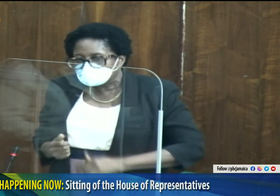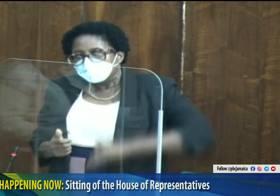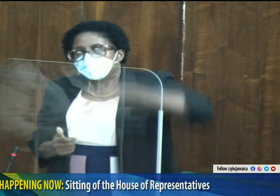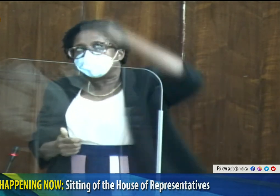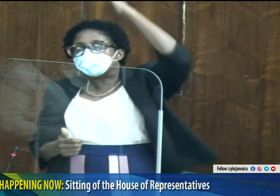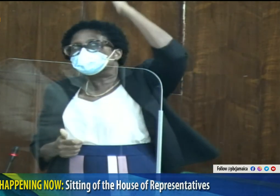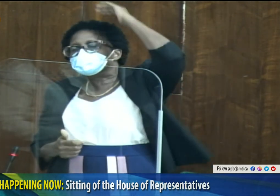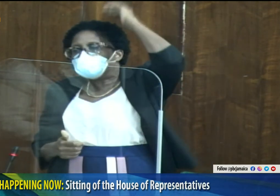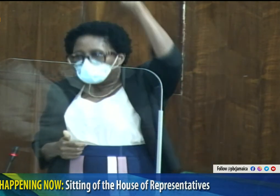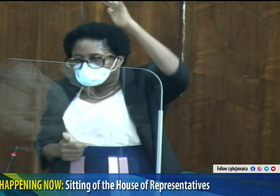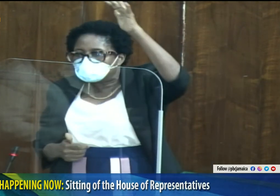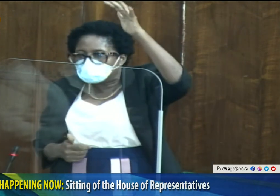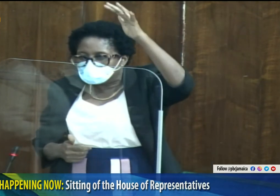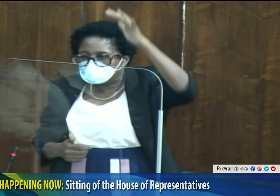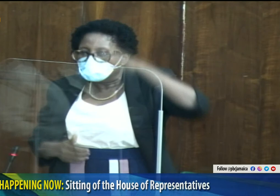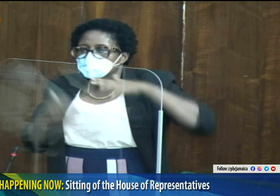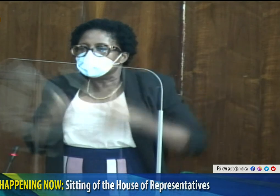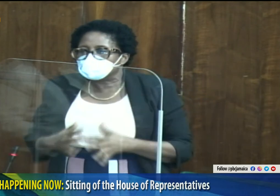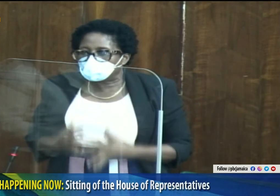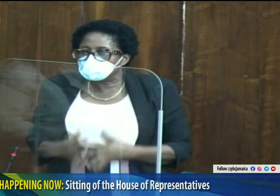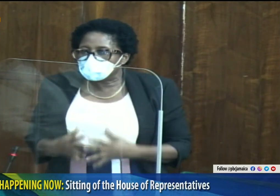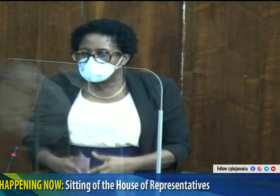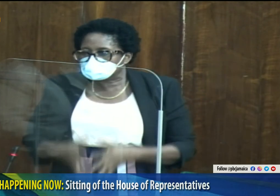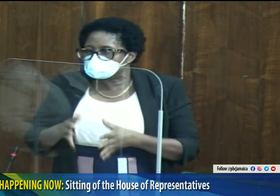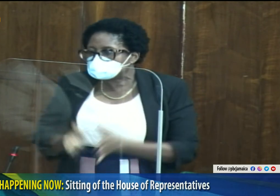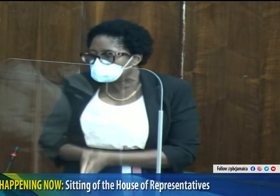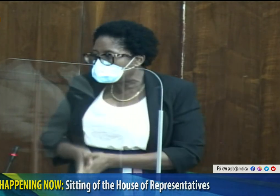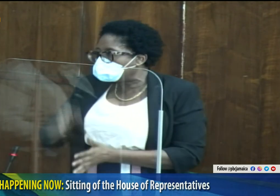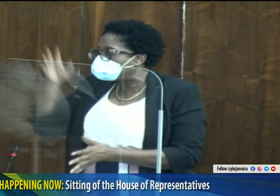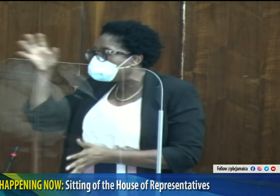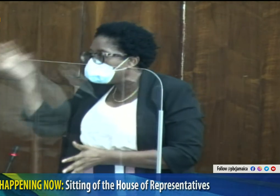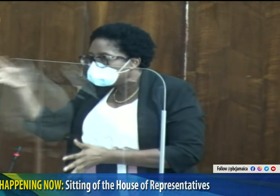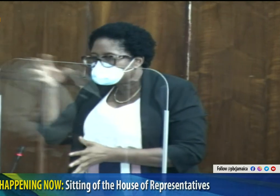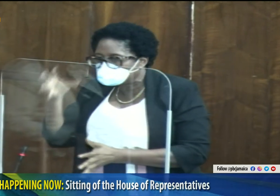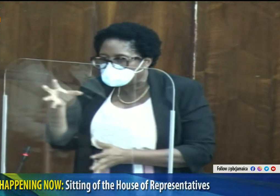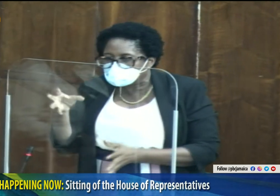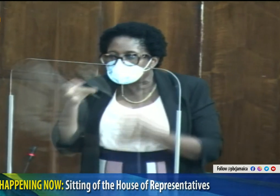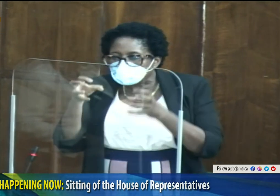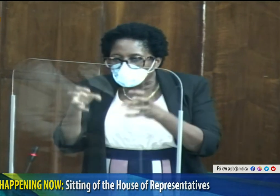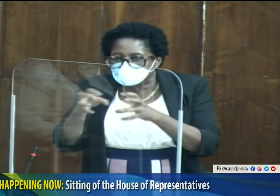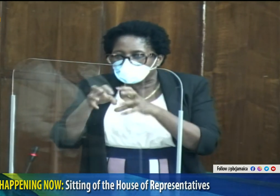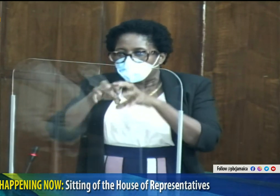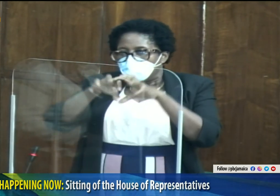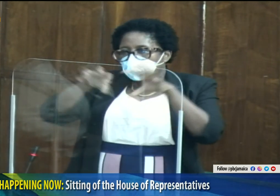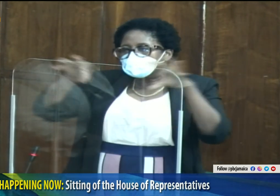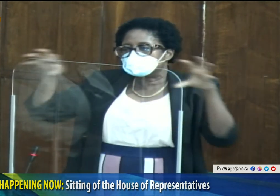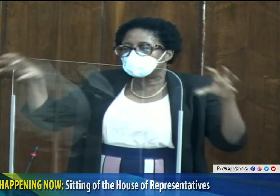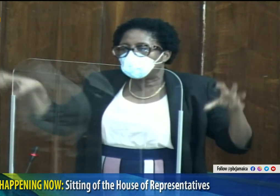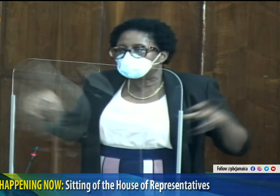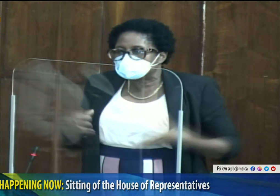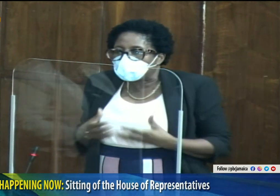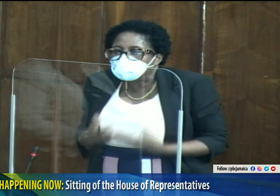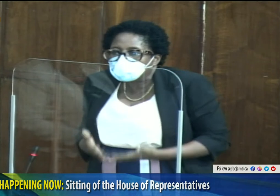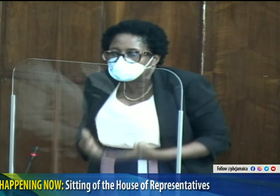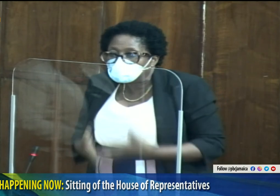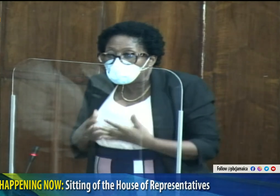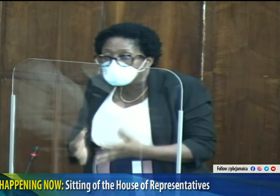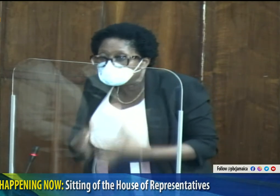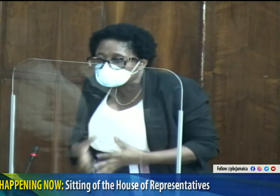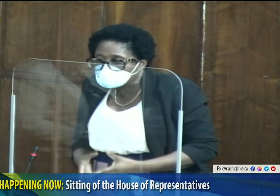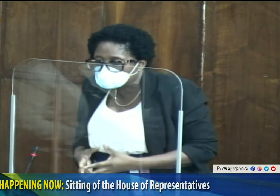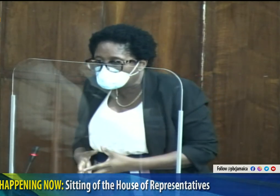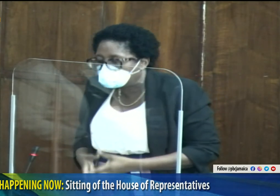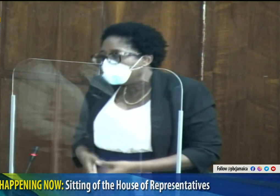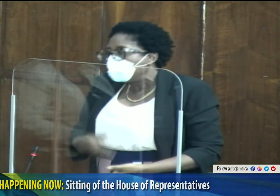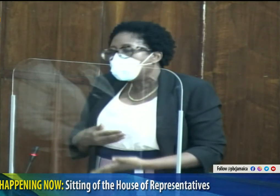not and at the top of the ladder is where we actually sit down and we make sure that enough of the stakeholders are part of the